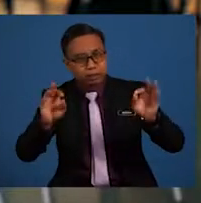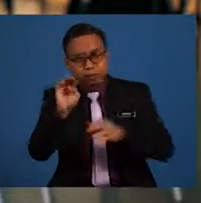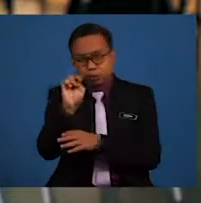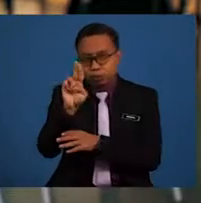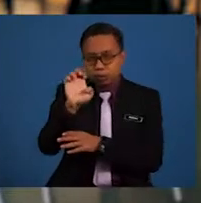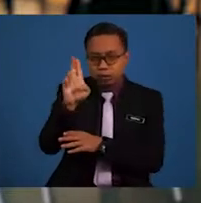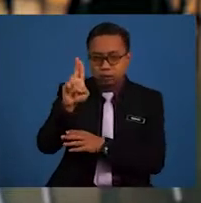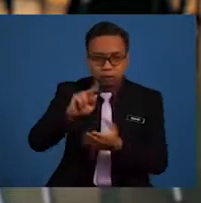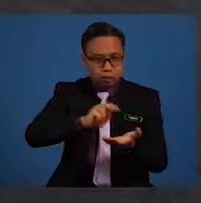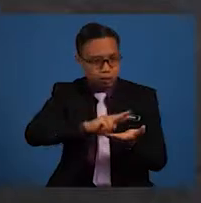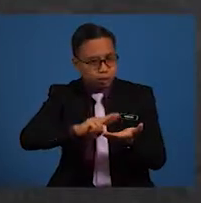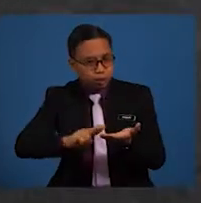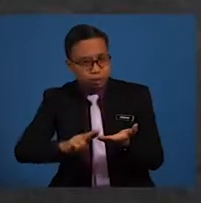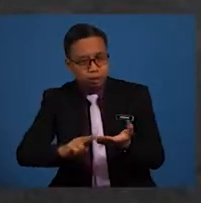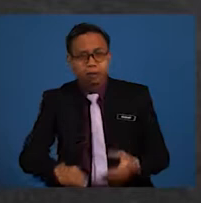reading paper.